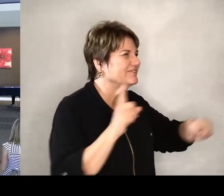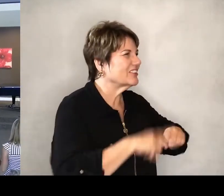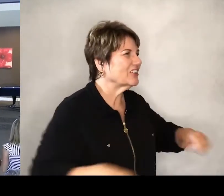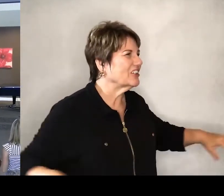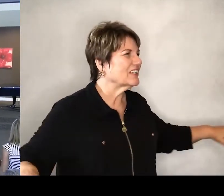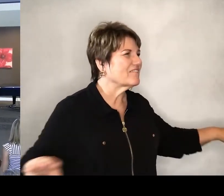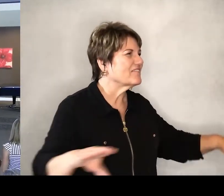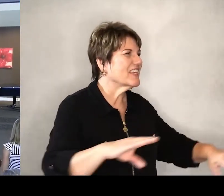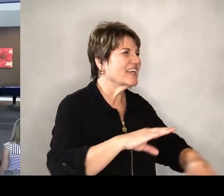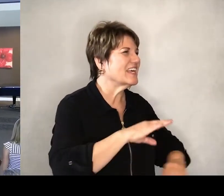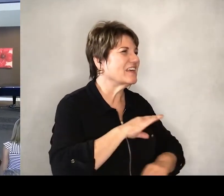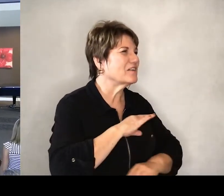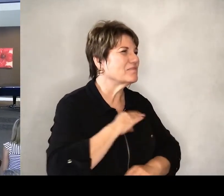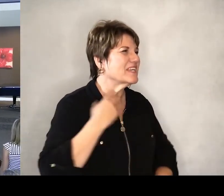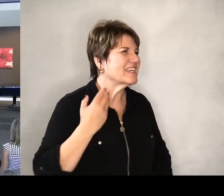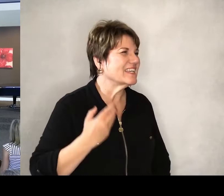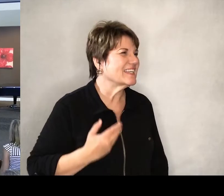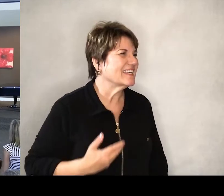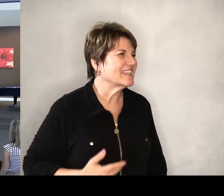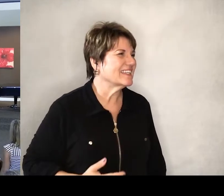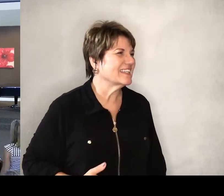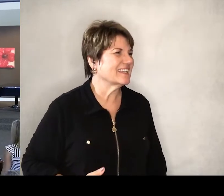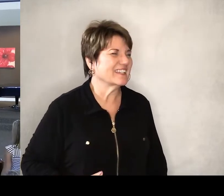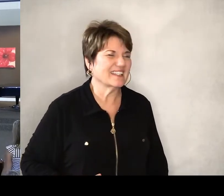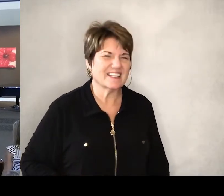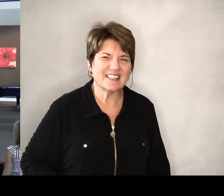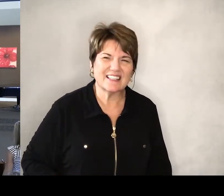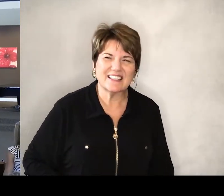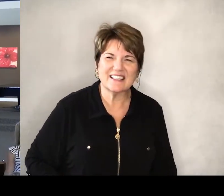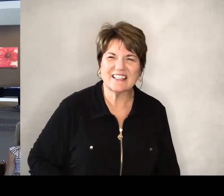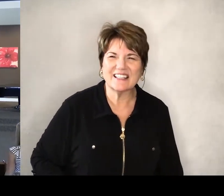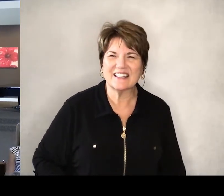but it couldn't fill me.